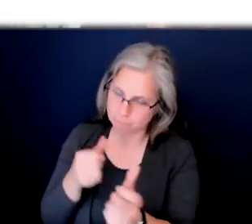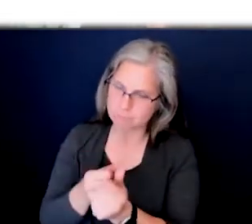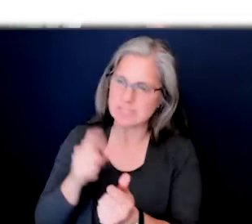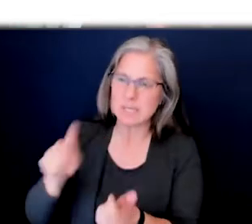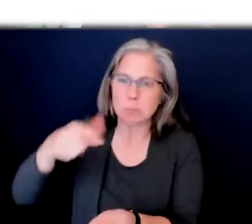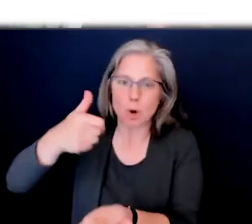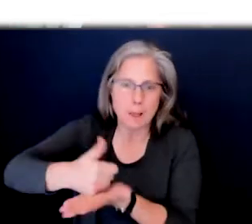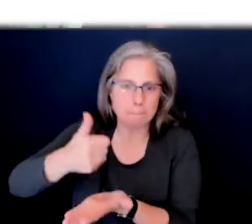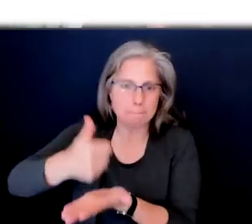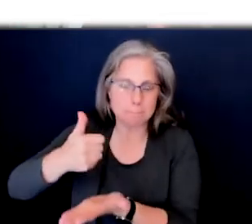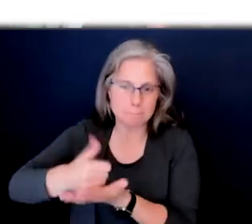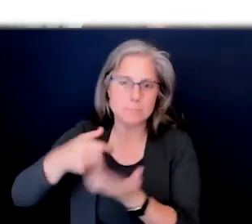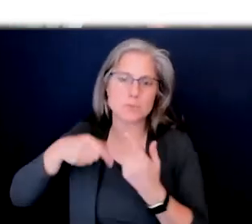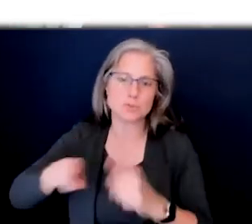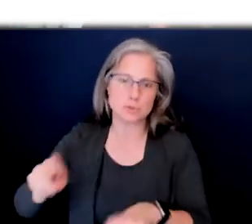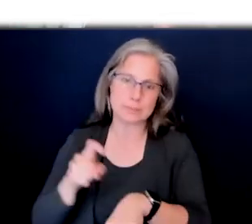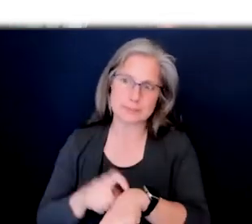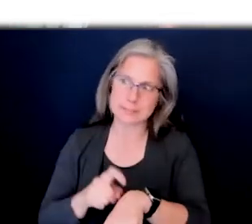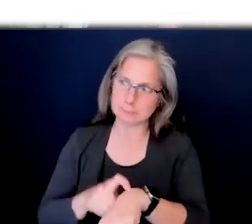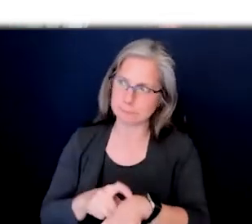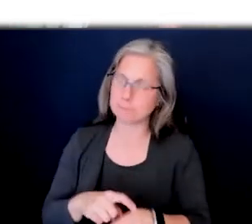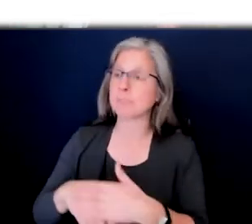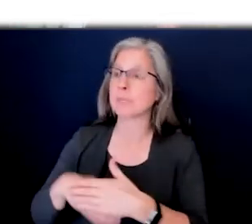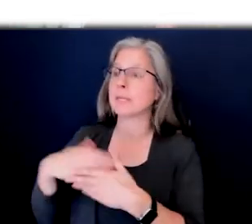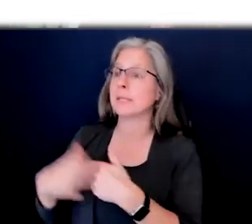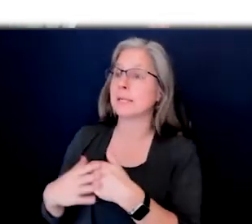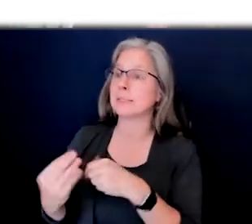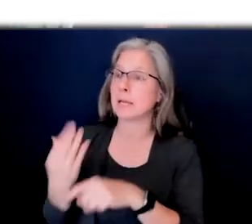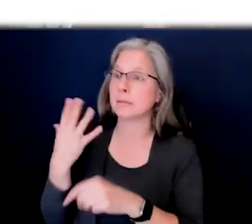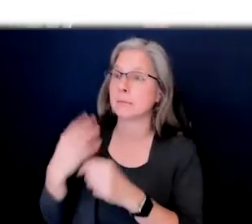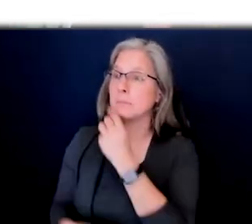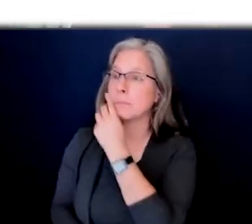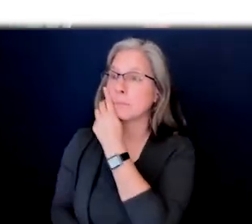in school during this time. Next slide.